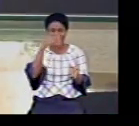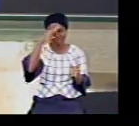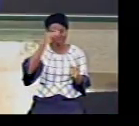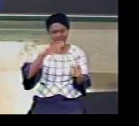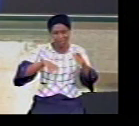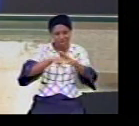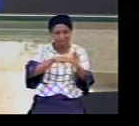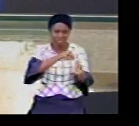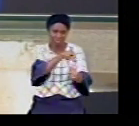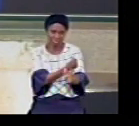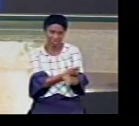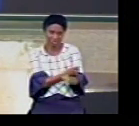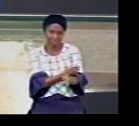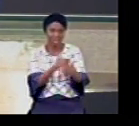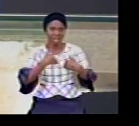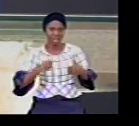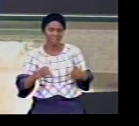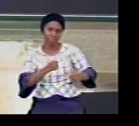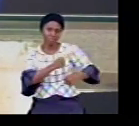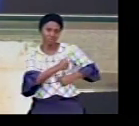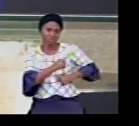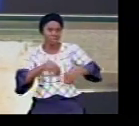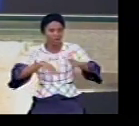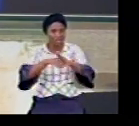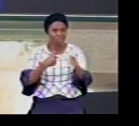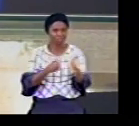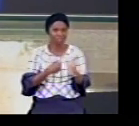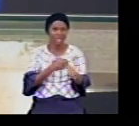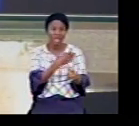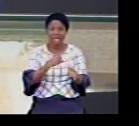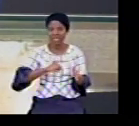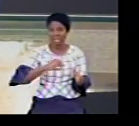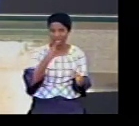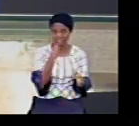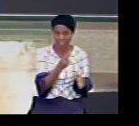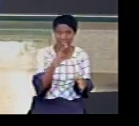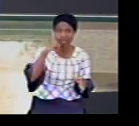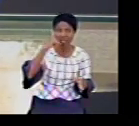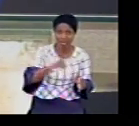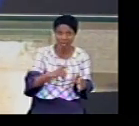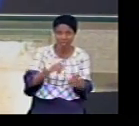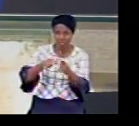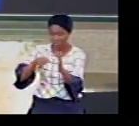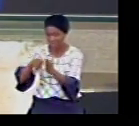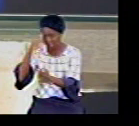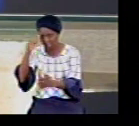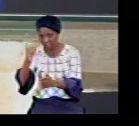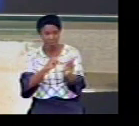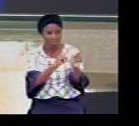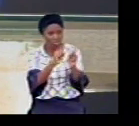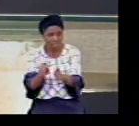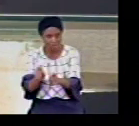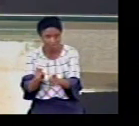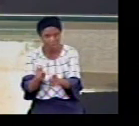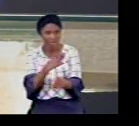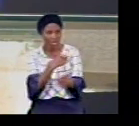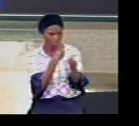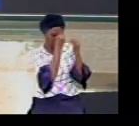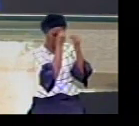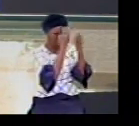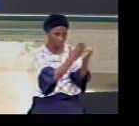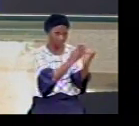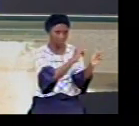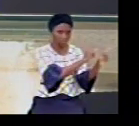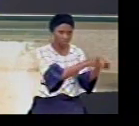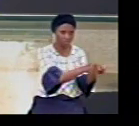authority, having soldiers under me. And I say to this man, go, and he